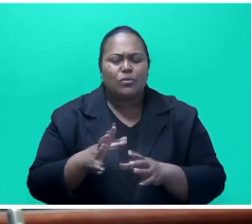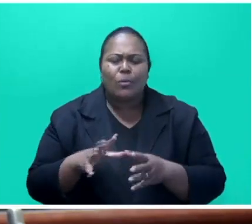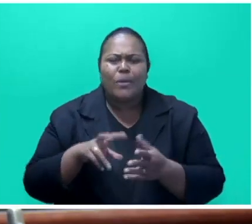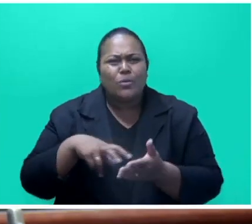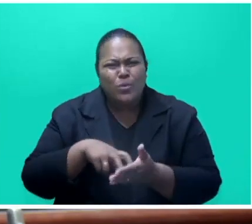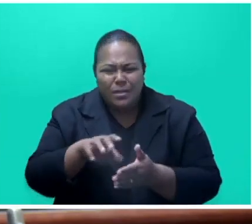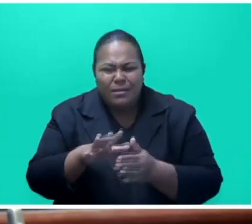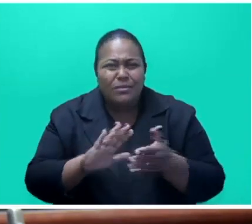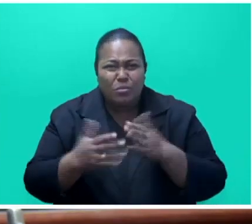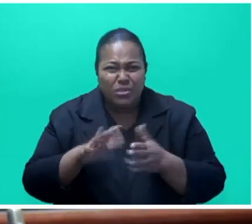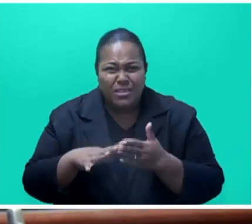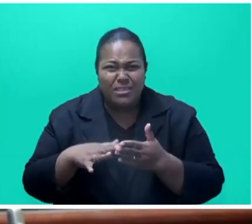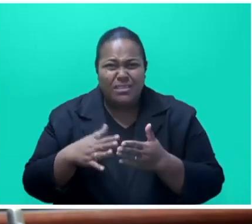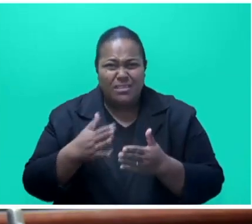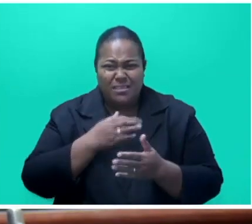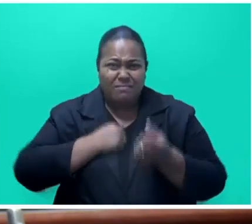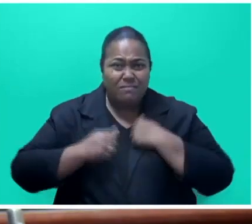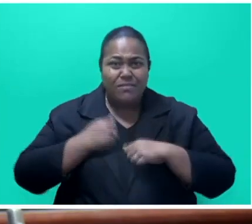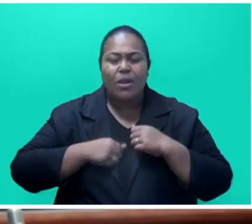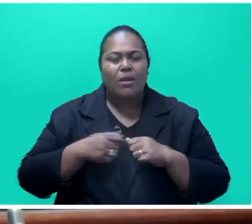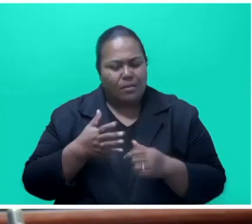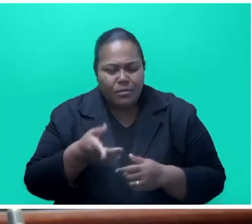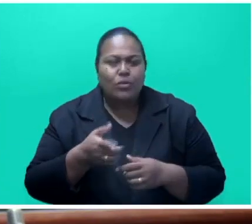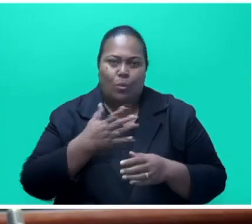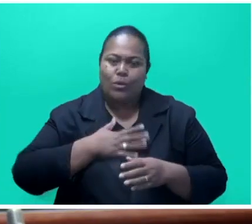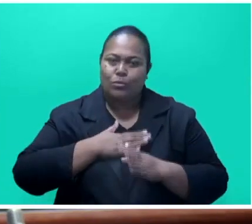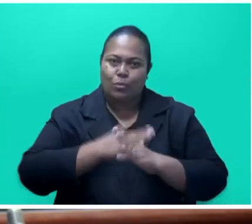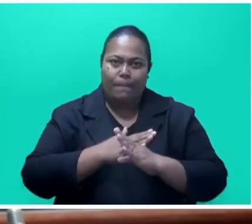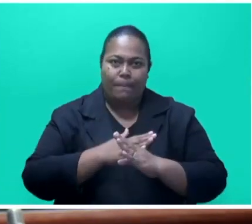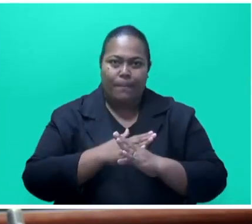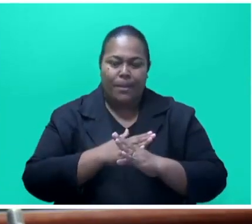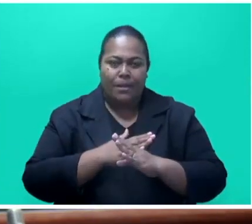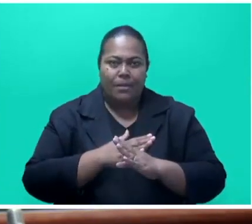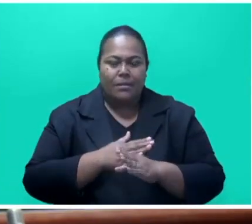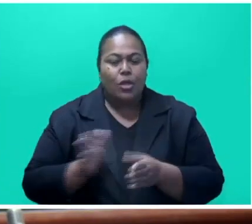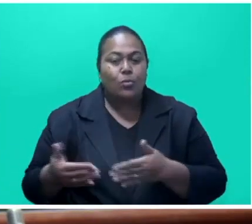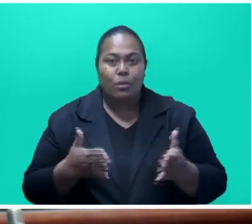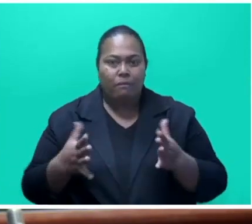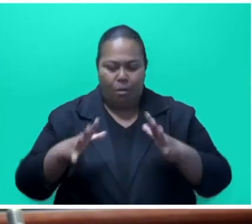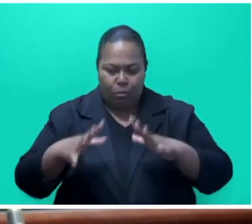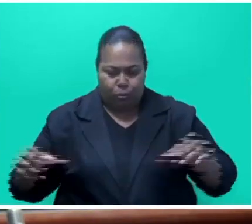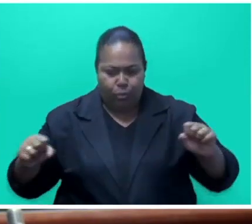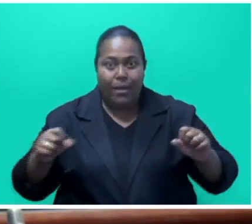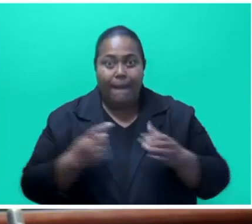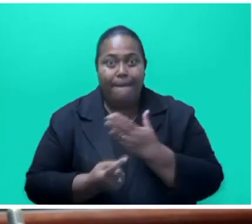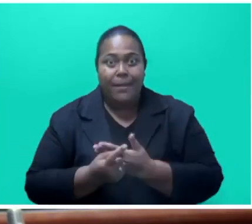effect of coastal degradation and riverbank erosion by establishing